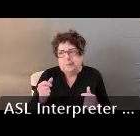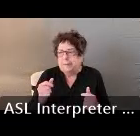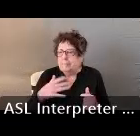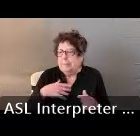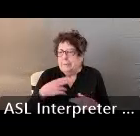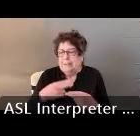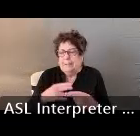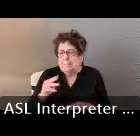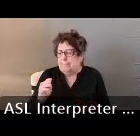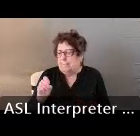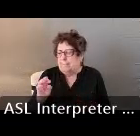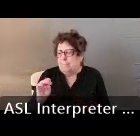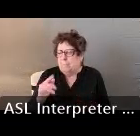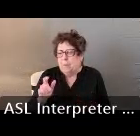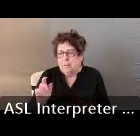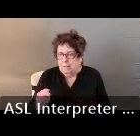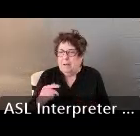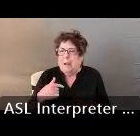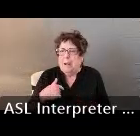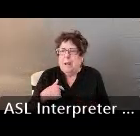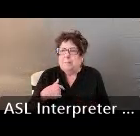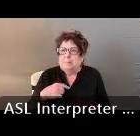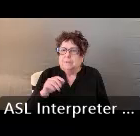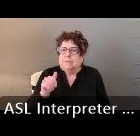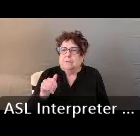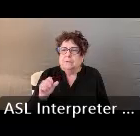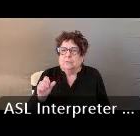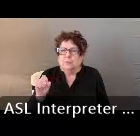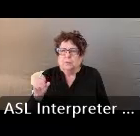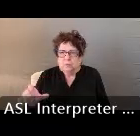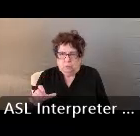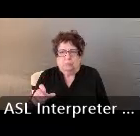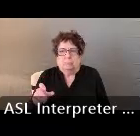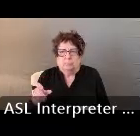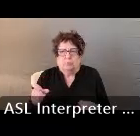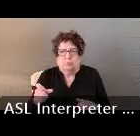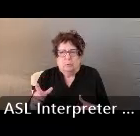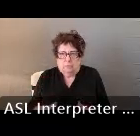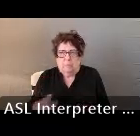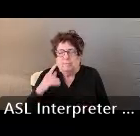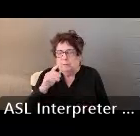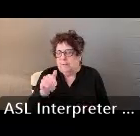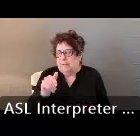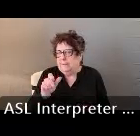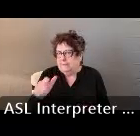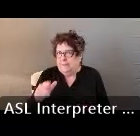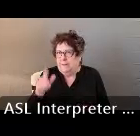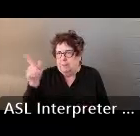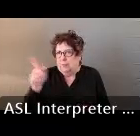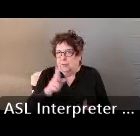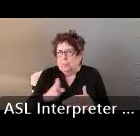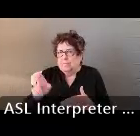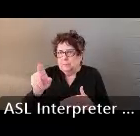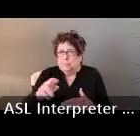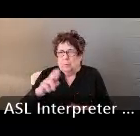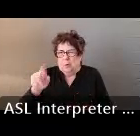the Associate Director for American Sign Language Interpreter Services at the University of Rochester Medical Center. And I'm